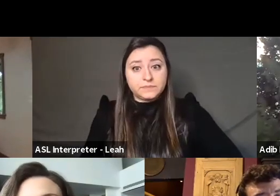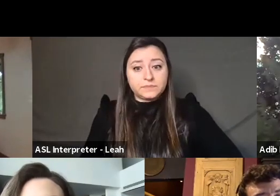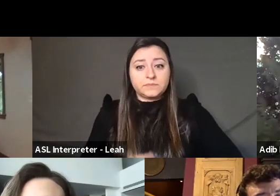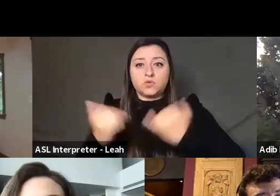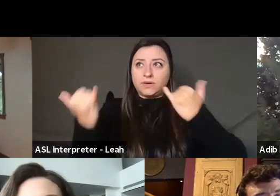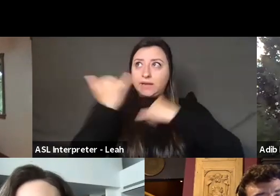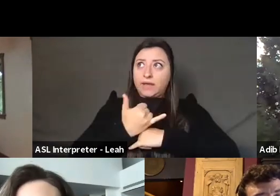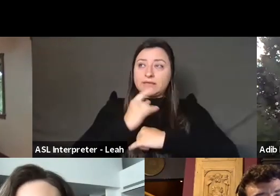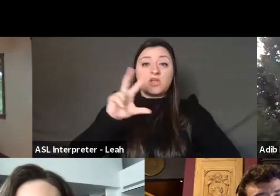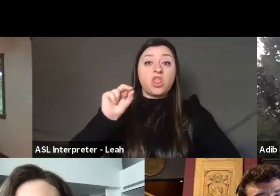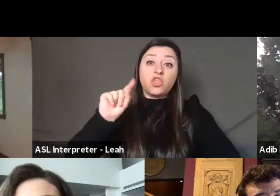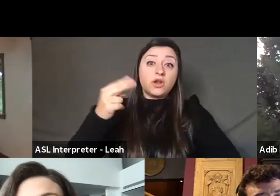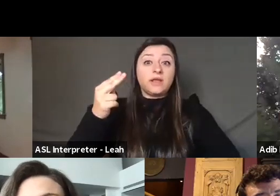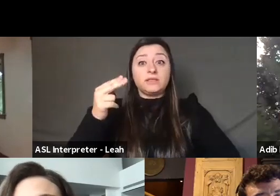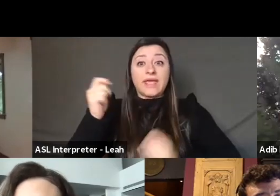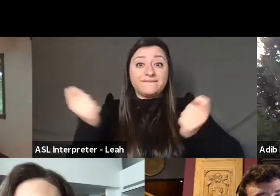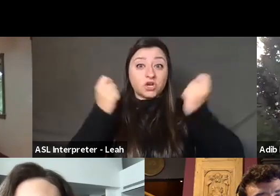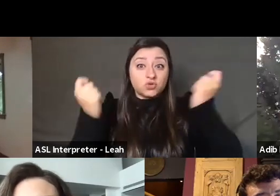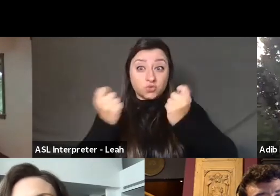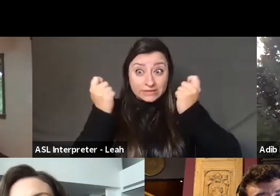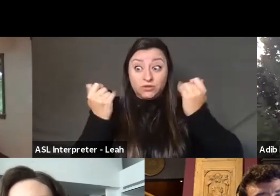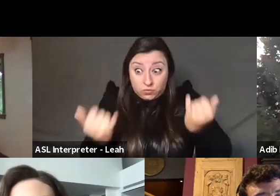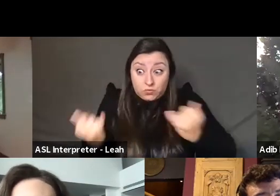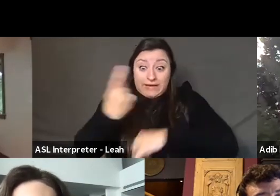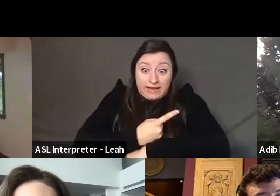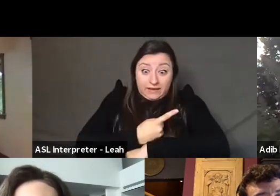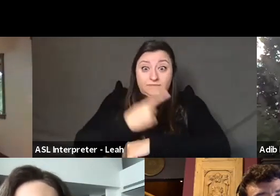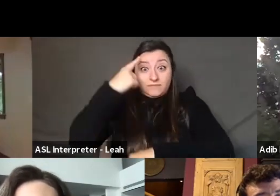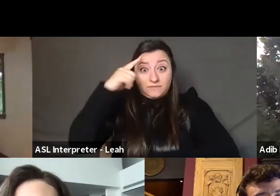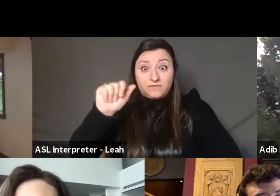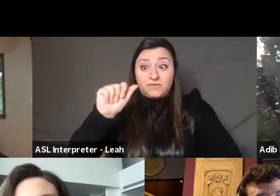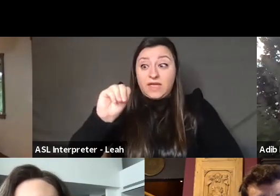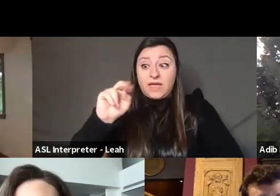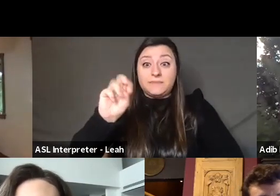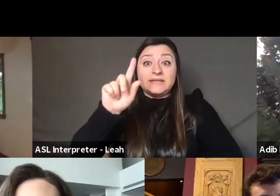the 30th anniversary to the day of the amnesty law,